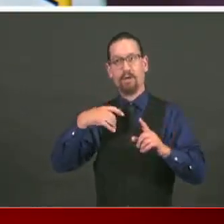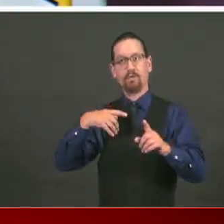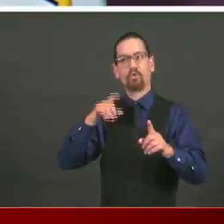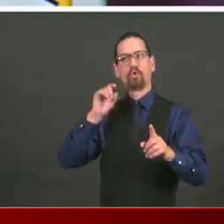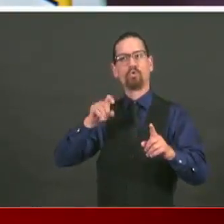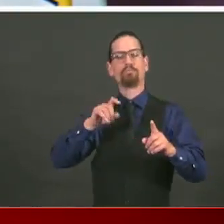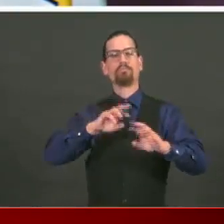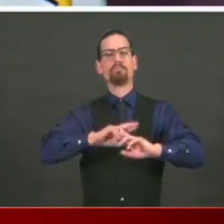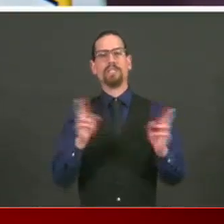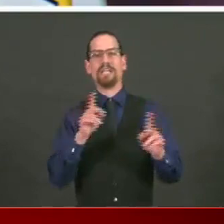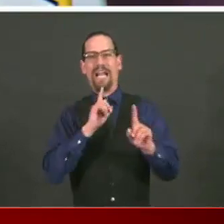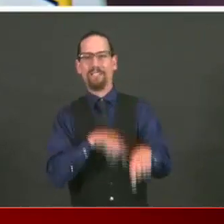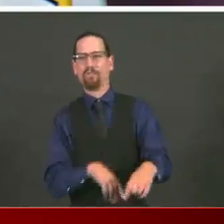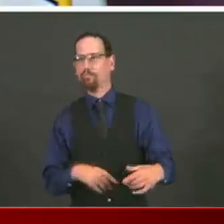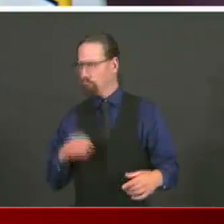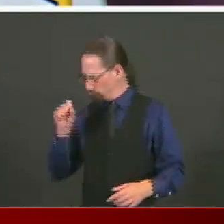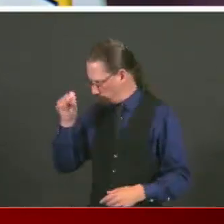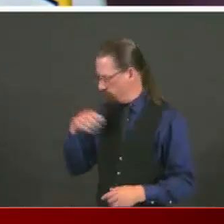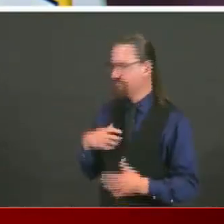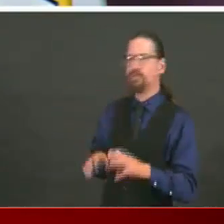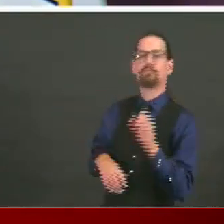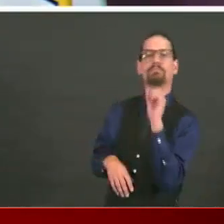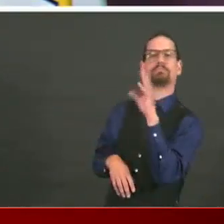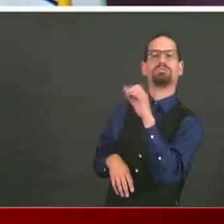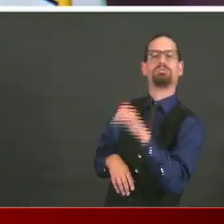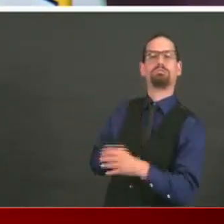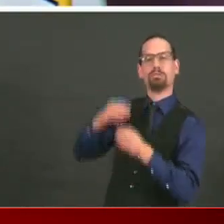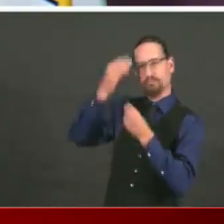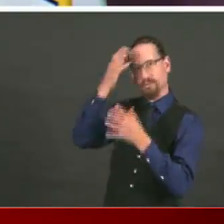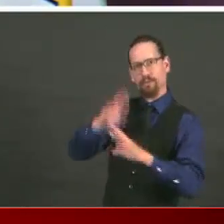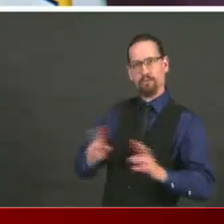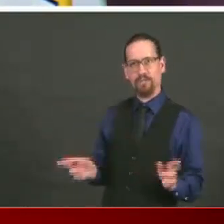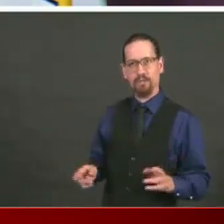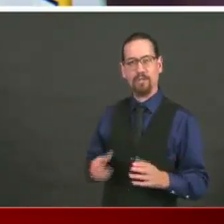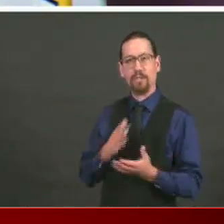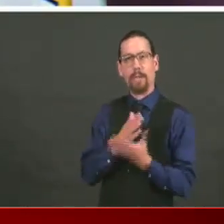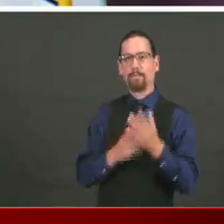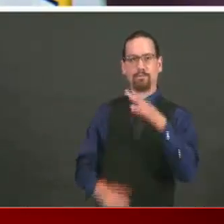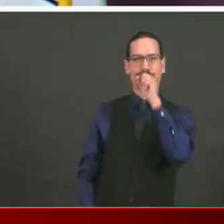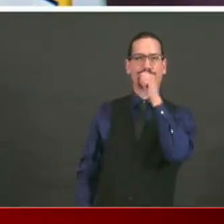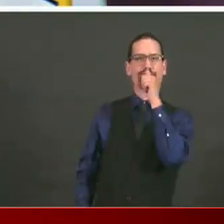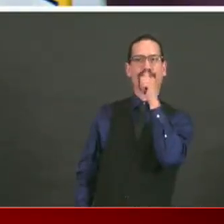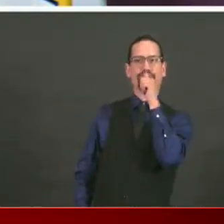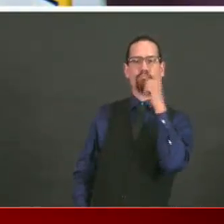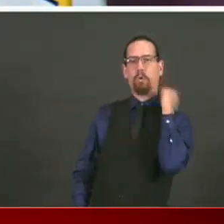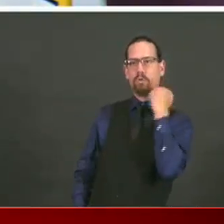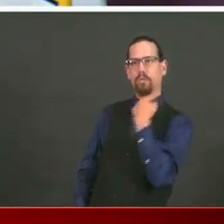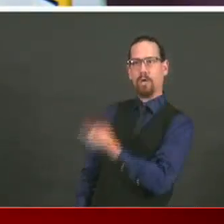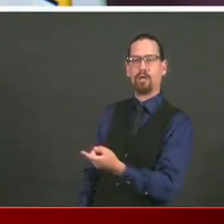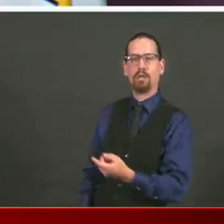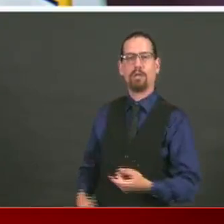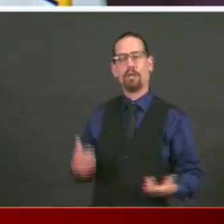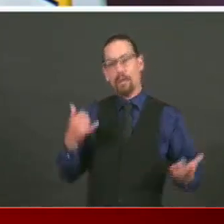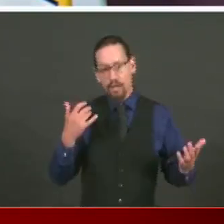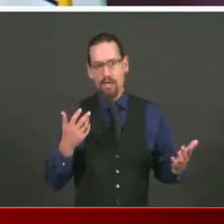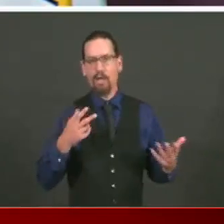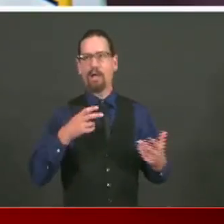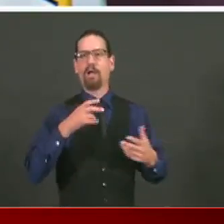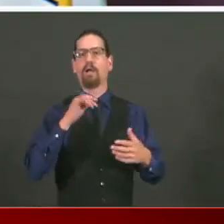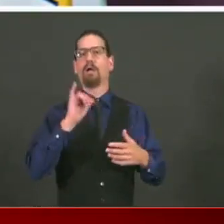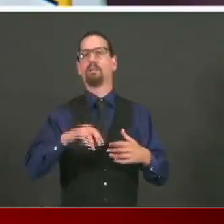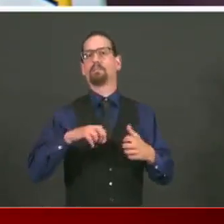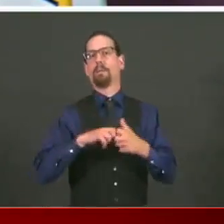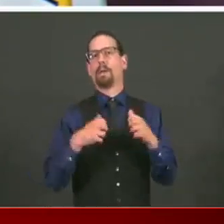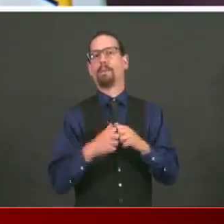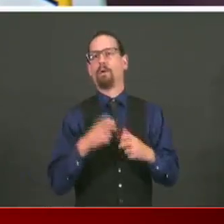If 17% of people just won't interact with us, that's a problem. So if you get a call from the Department of Health, call us back